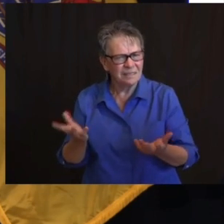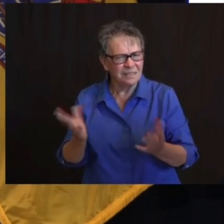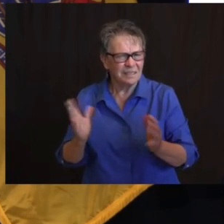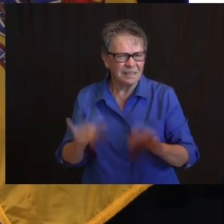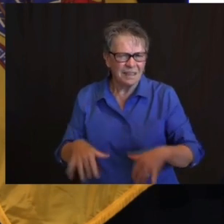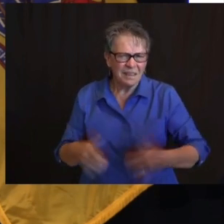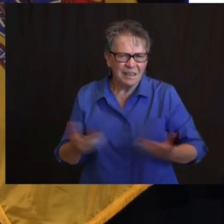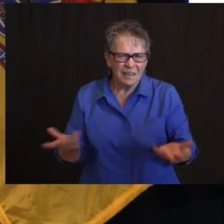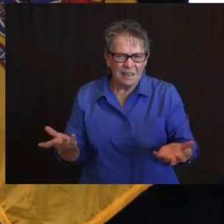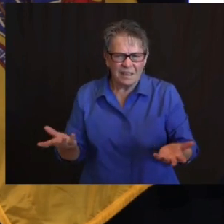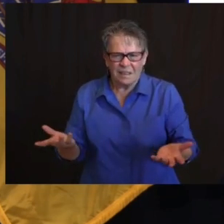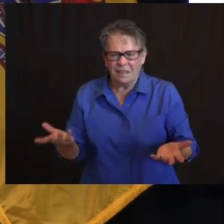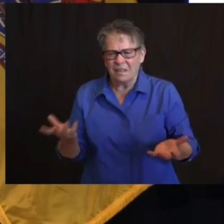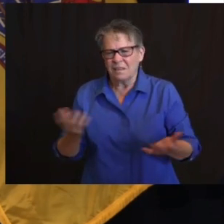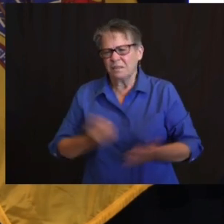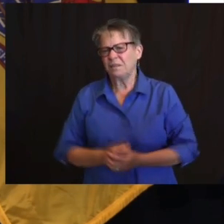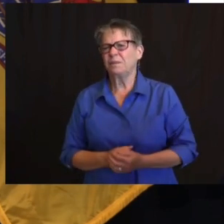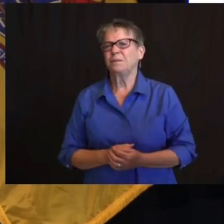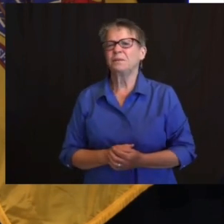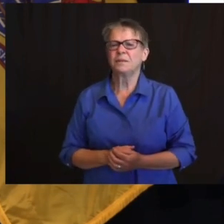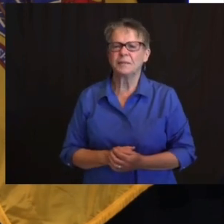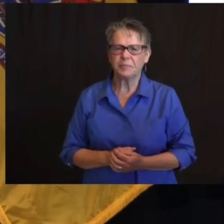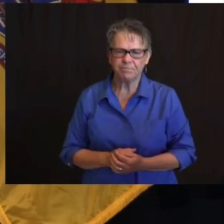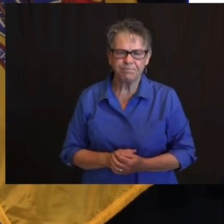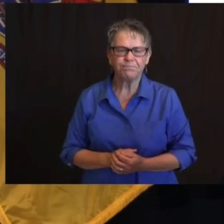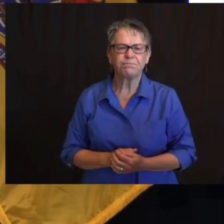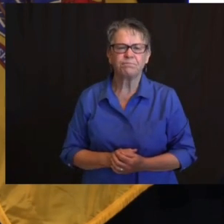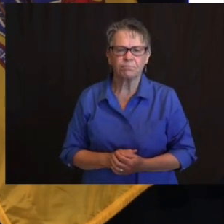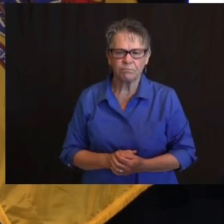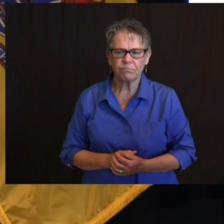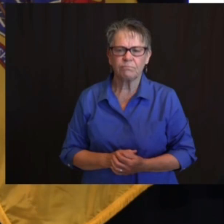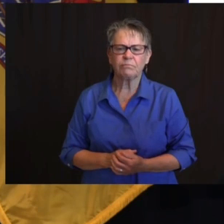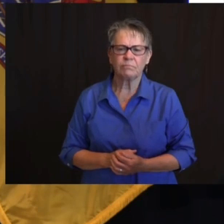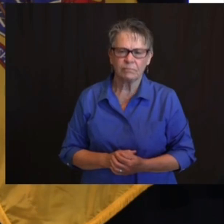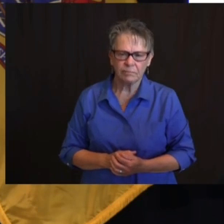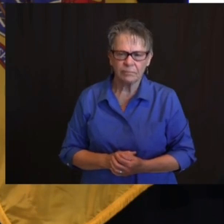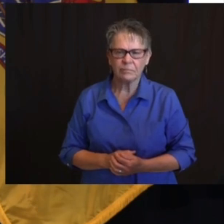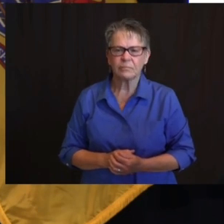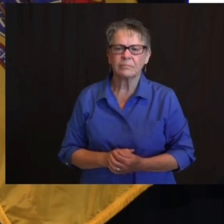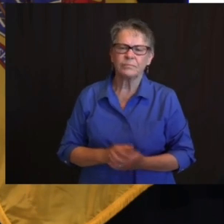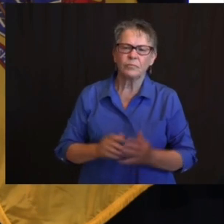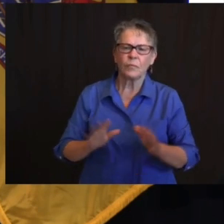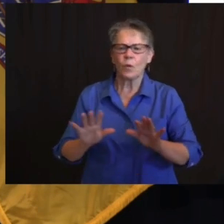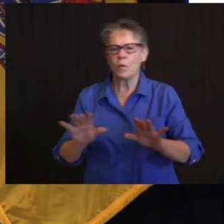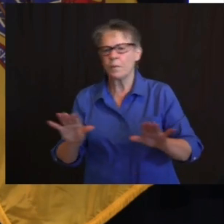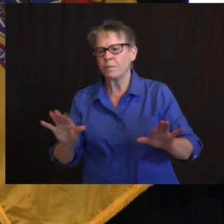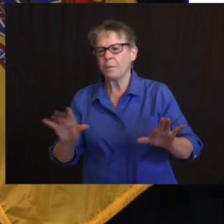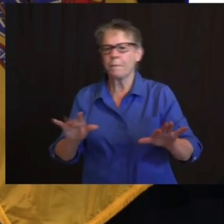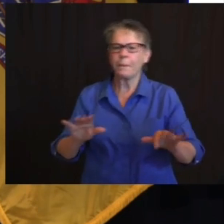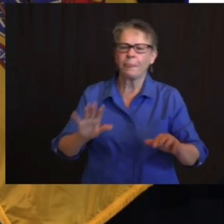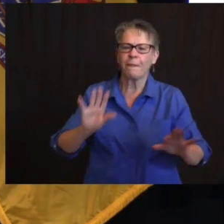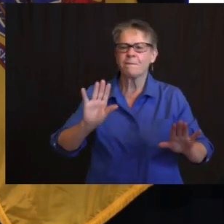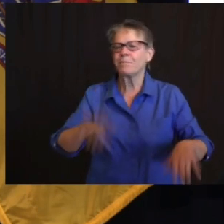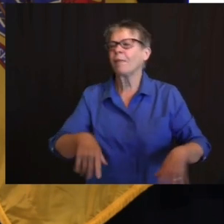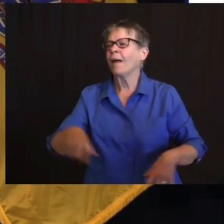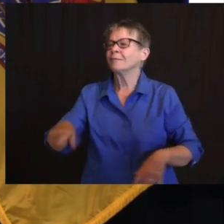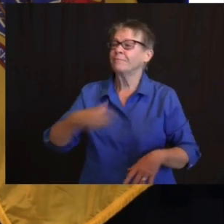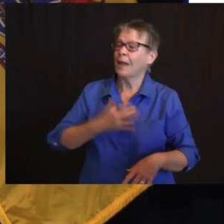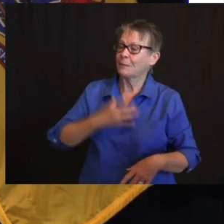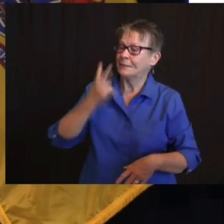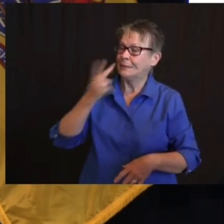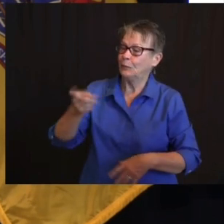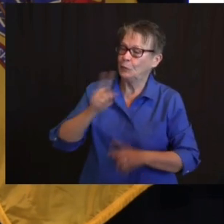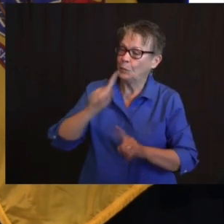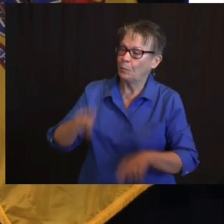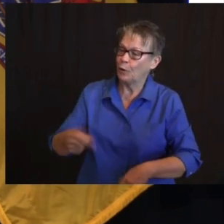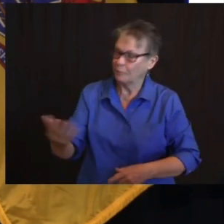we go. Thank you. Thank you. Matt, never let it be said that I don't look forward to seeing you. Thank you. On unemployment, Governor, how does the